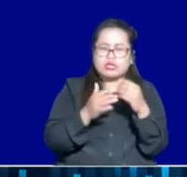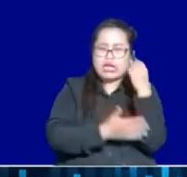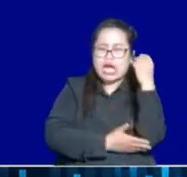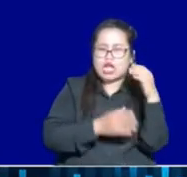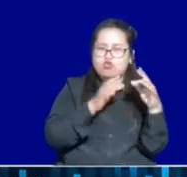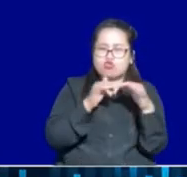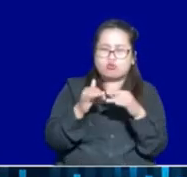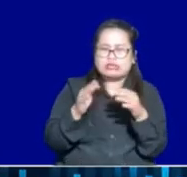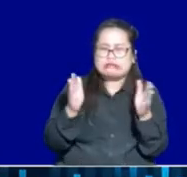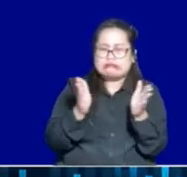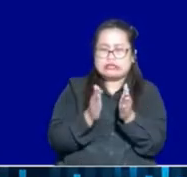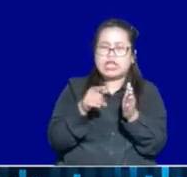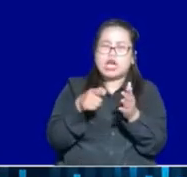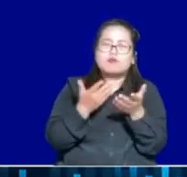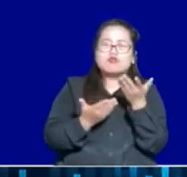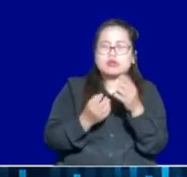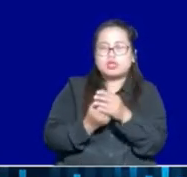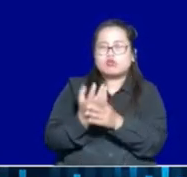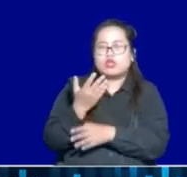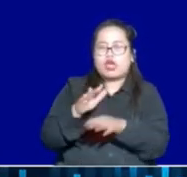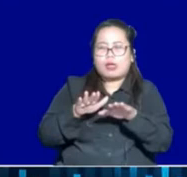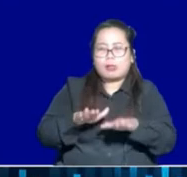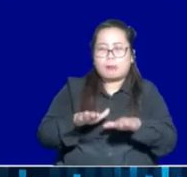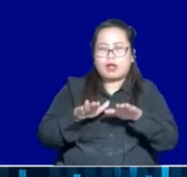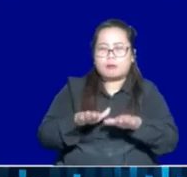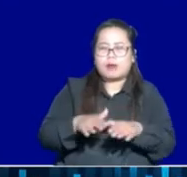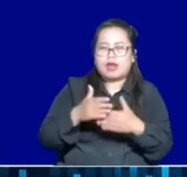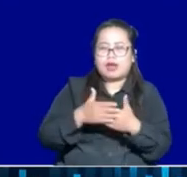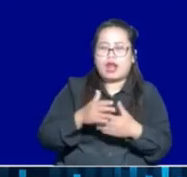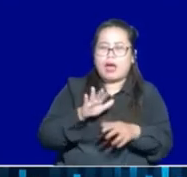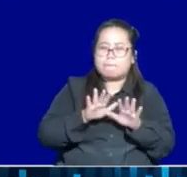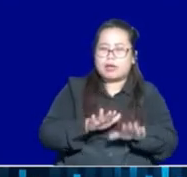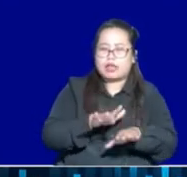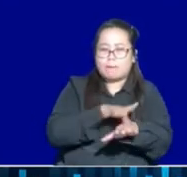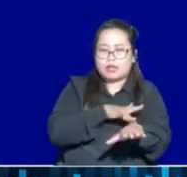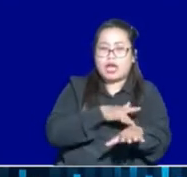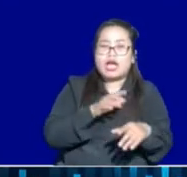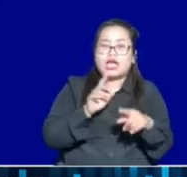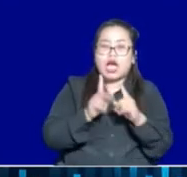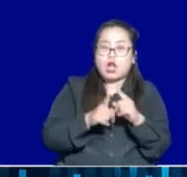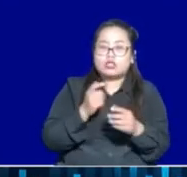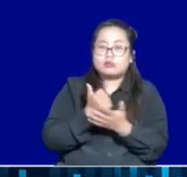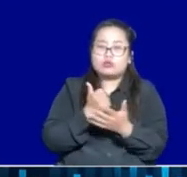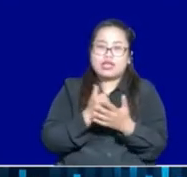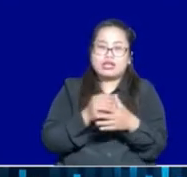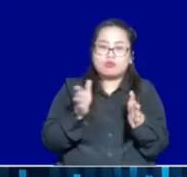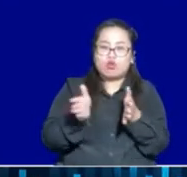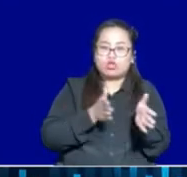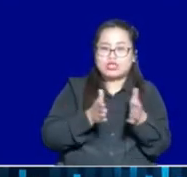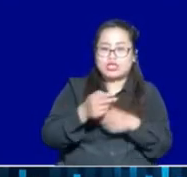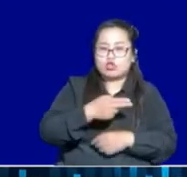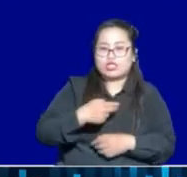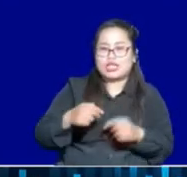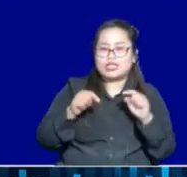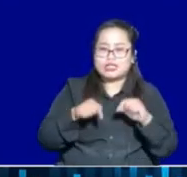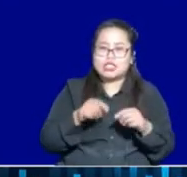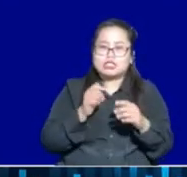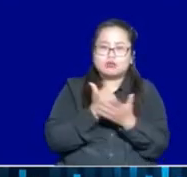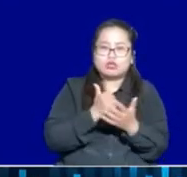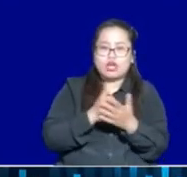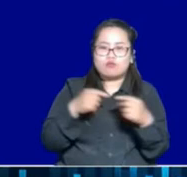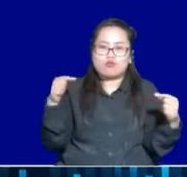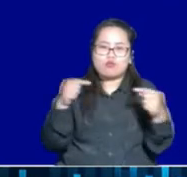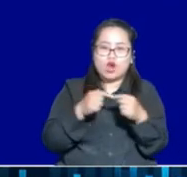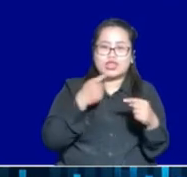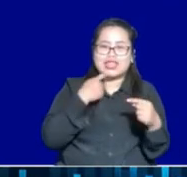decline. Fortunately, we have Indonesia here. It's on the good side of this relationship. It has more than enough letters to be richer than